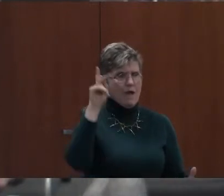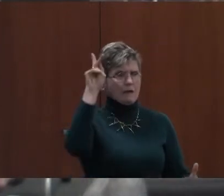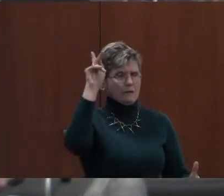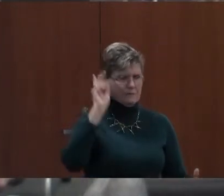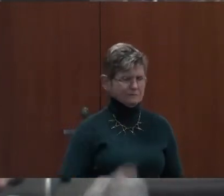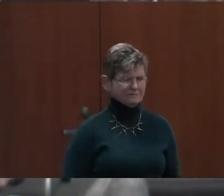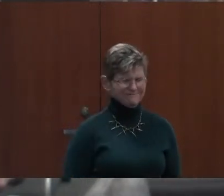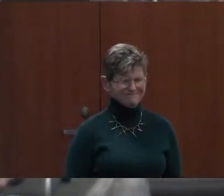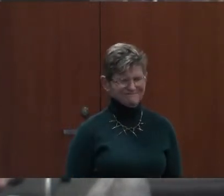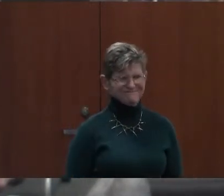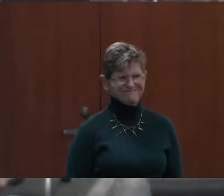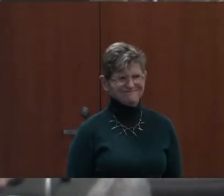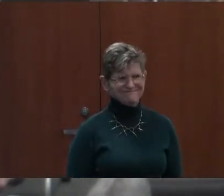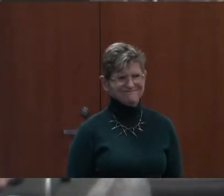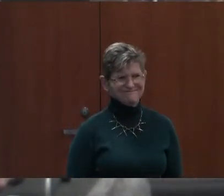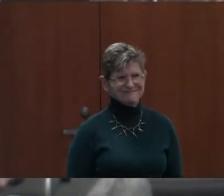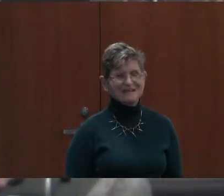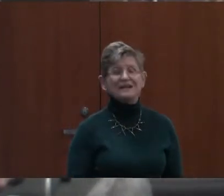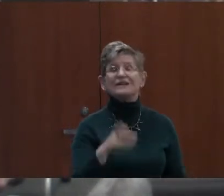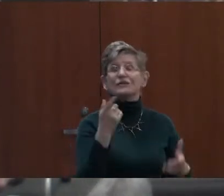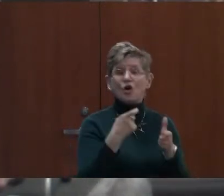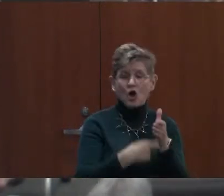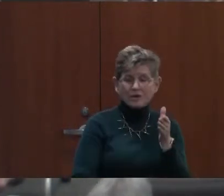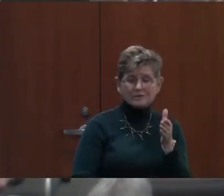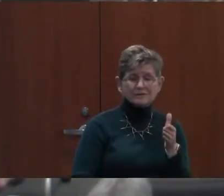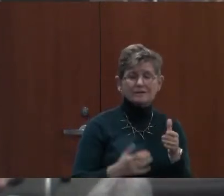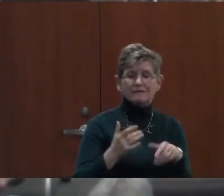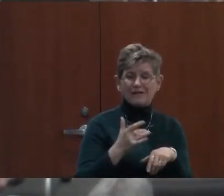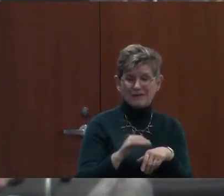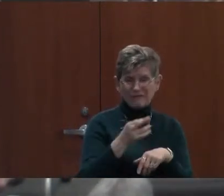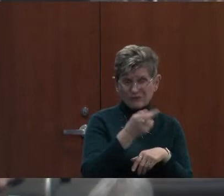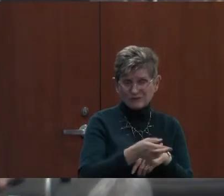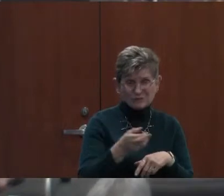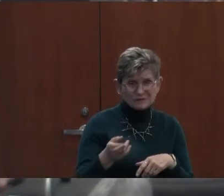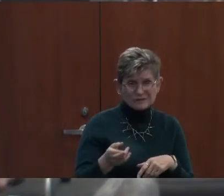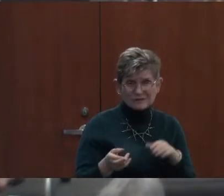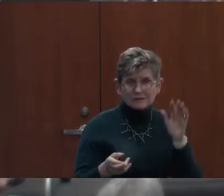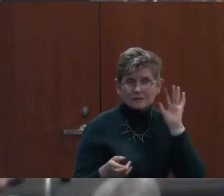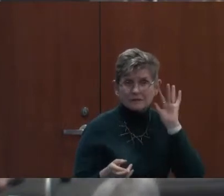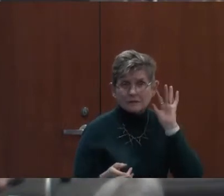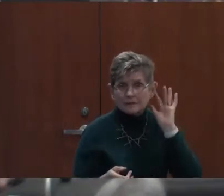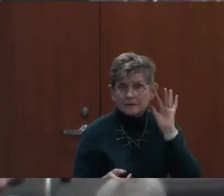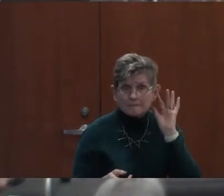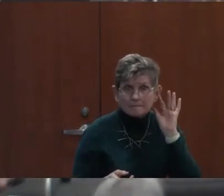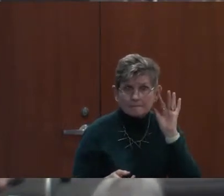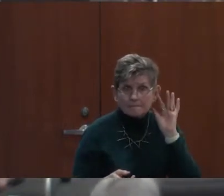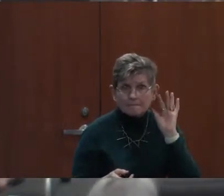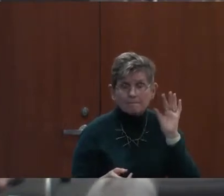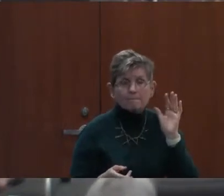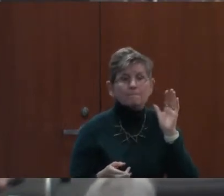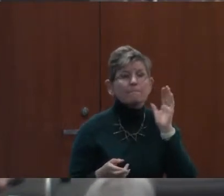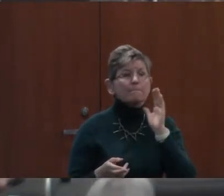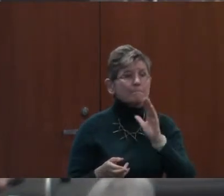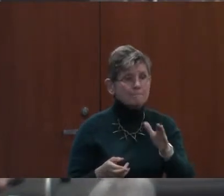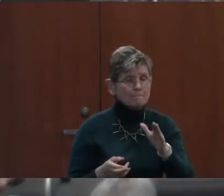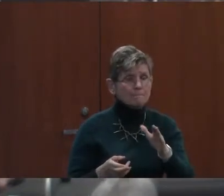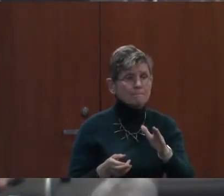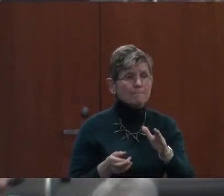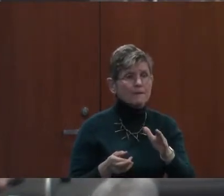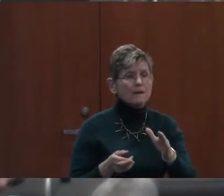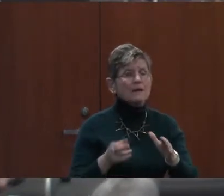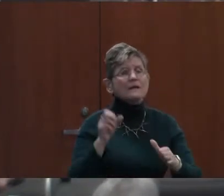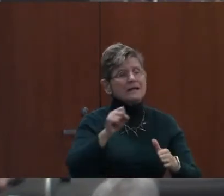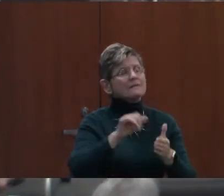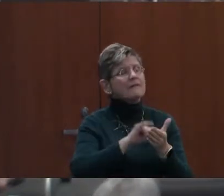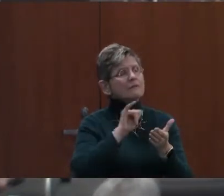between the cost of it and the availability of resources, I think now needs to be split into 2 years, I believe. Mr. Rollins? Yeah, well, that